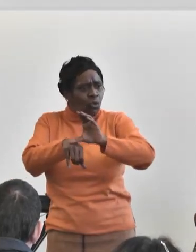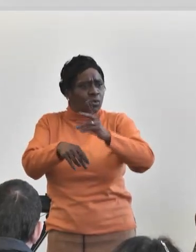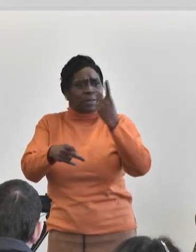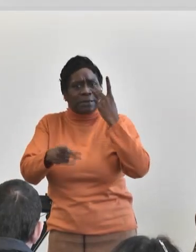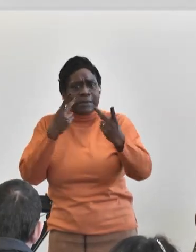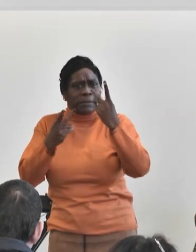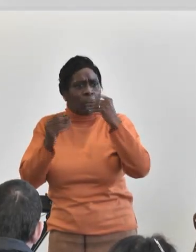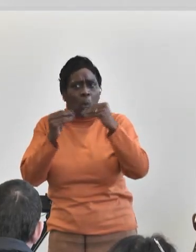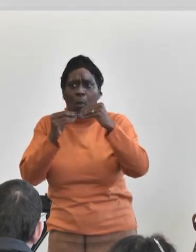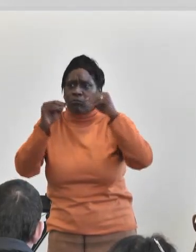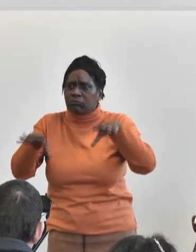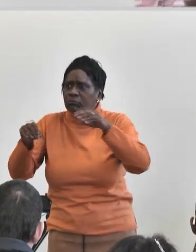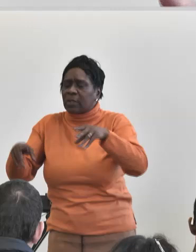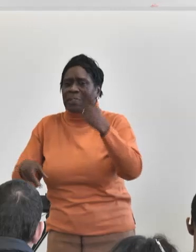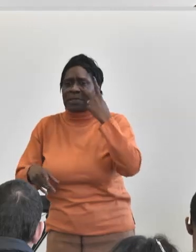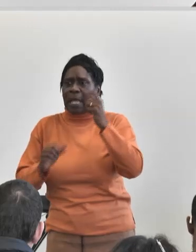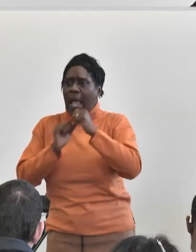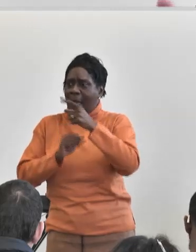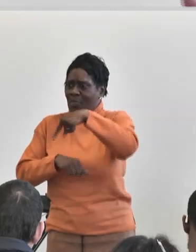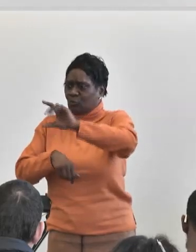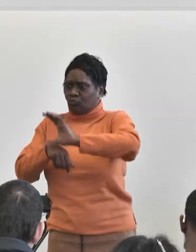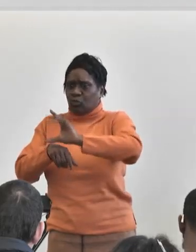And then we see how they responded